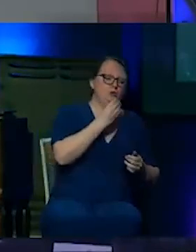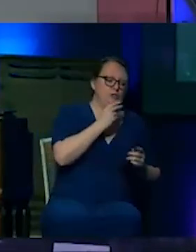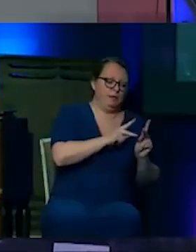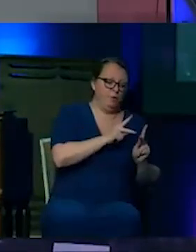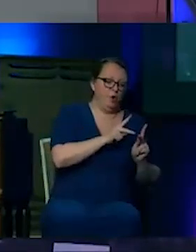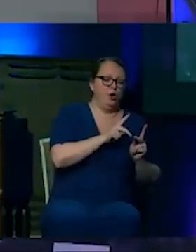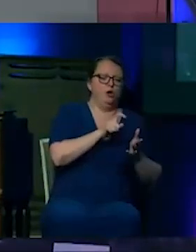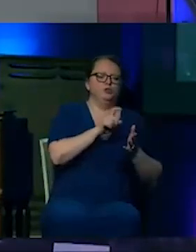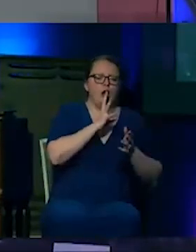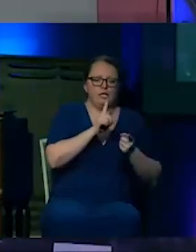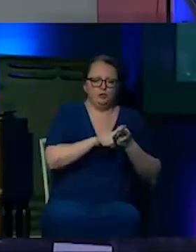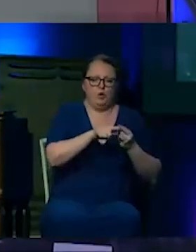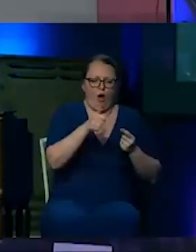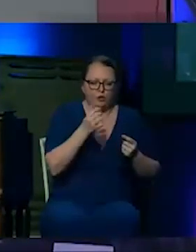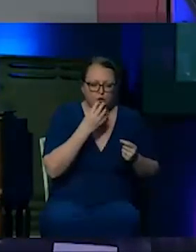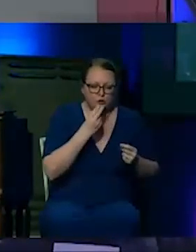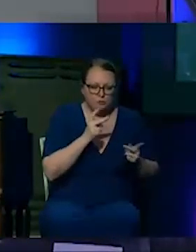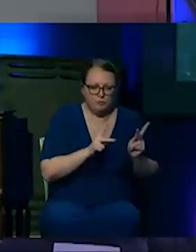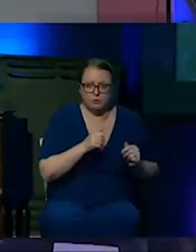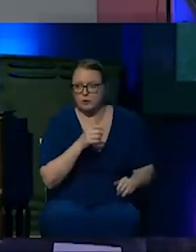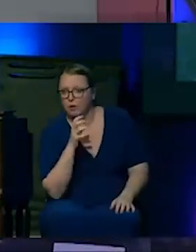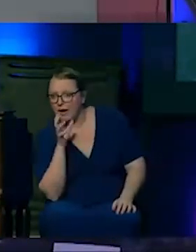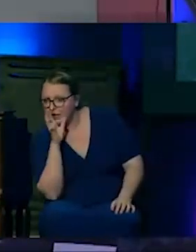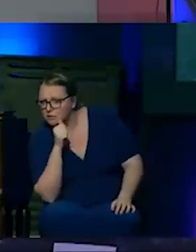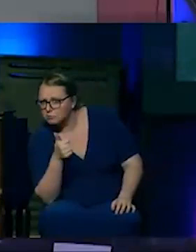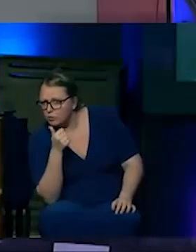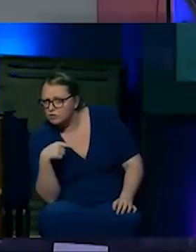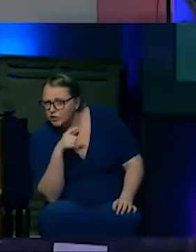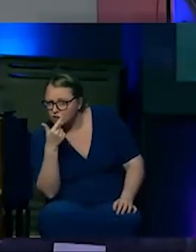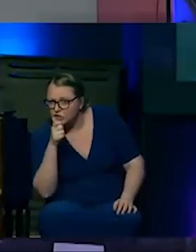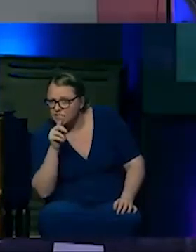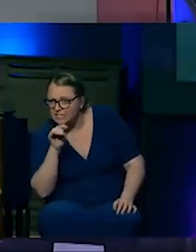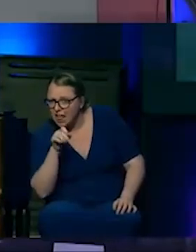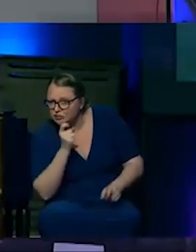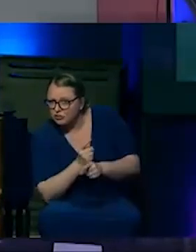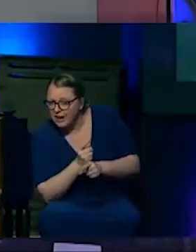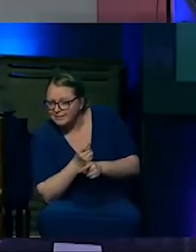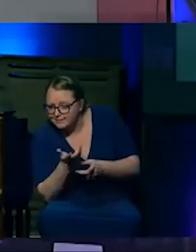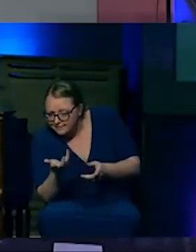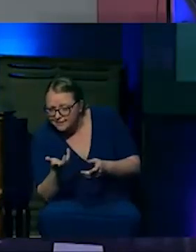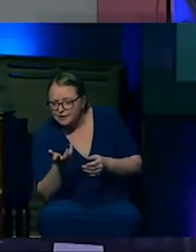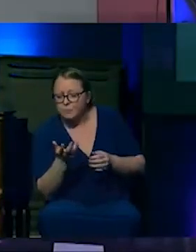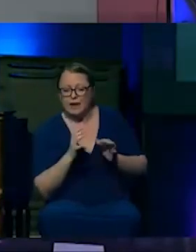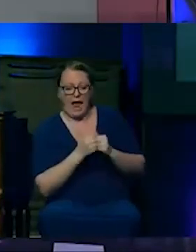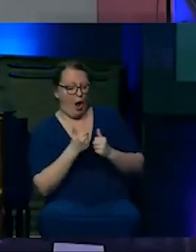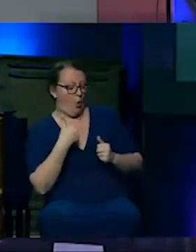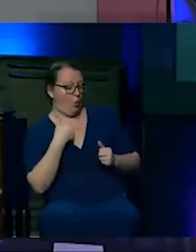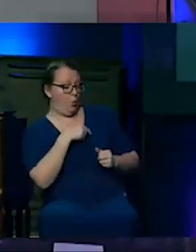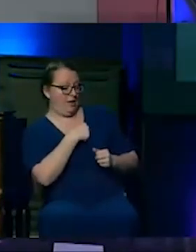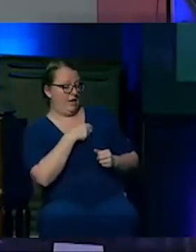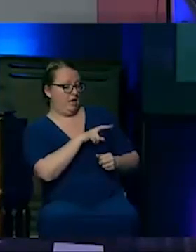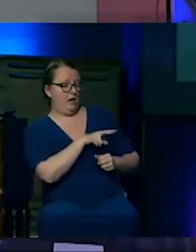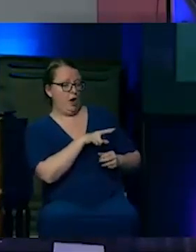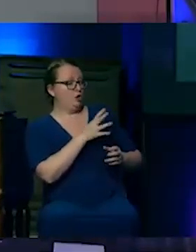people. And I would guess that most of us here are Gentiles. However, the way that we replace Jewish